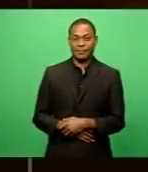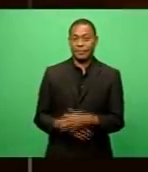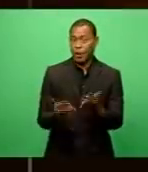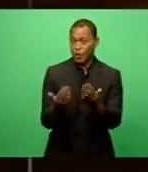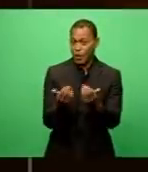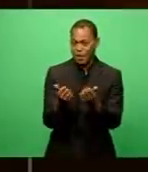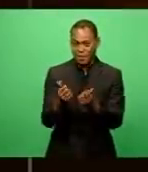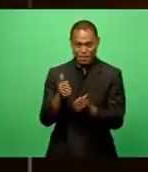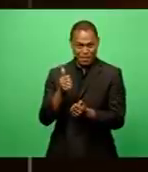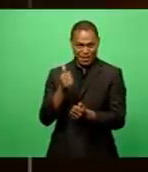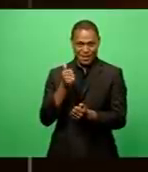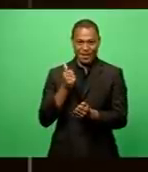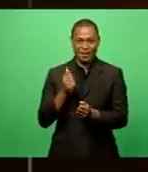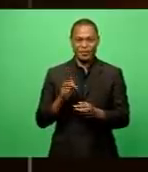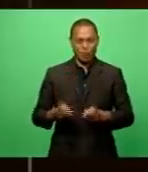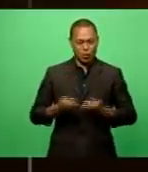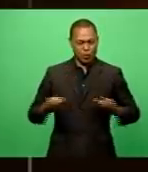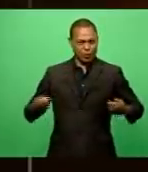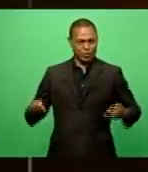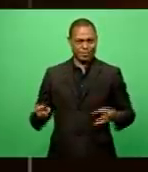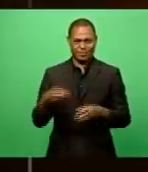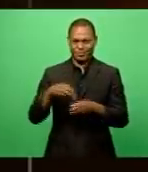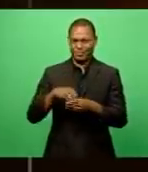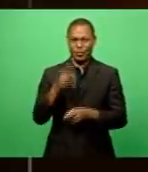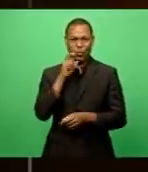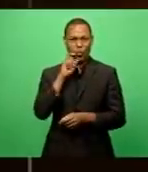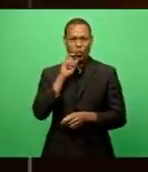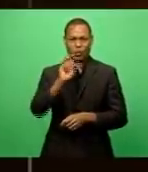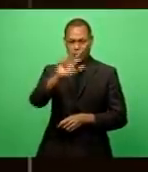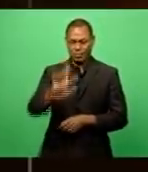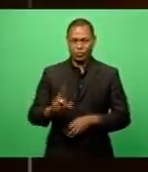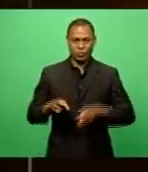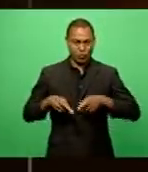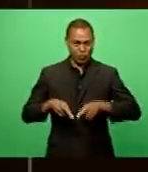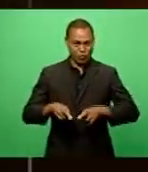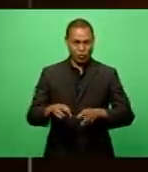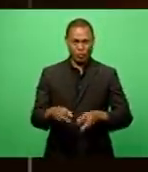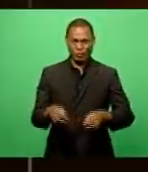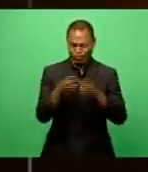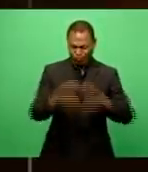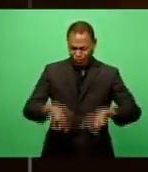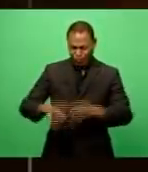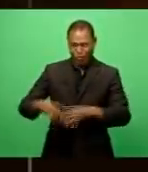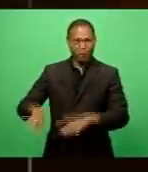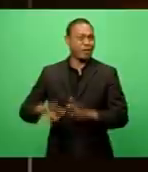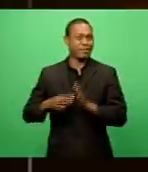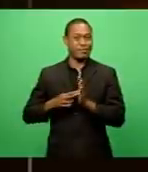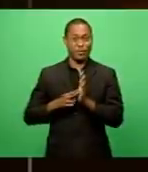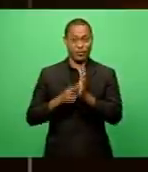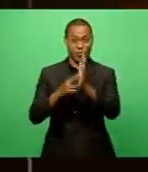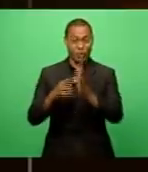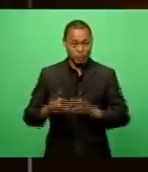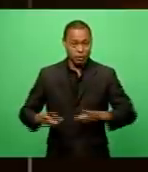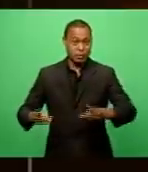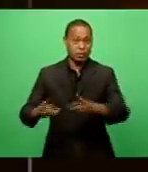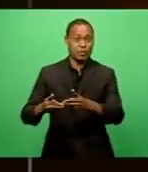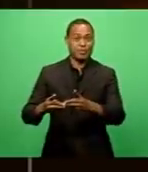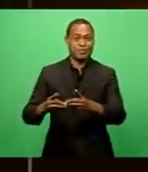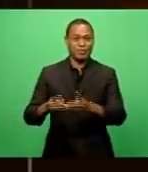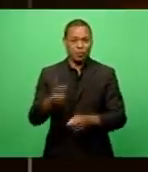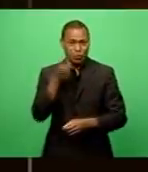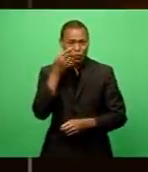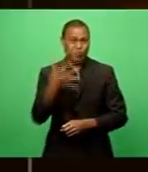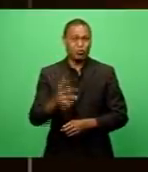Welcome back. Utilities including water, electricity and roads have been severely damaged in the Northern Division. Initial indications are that